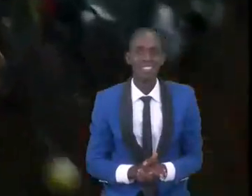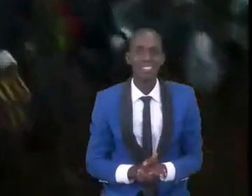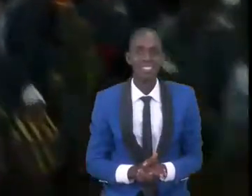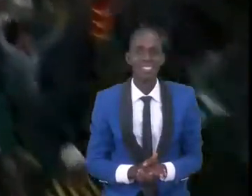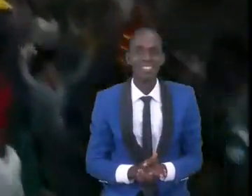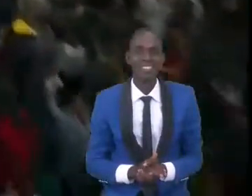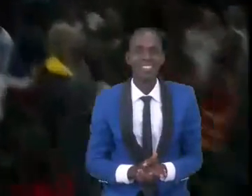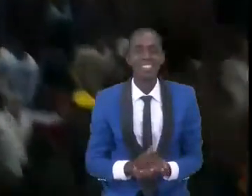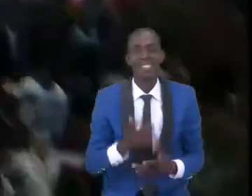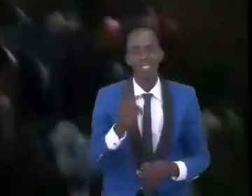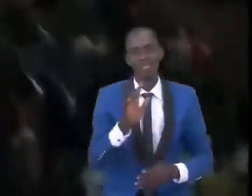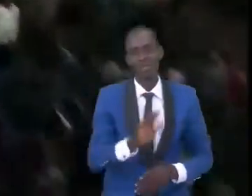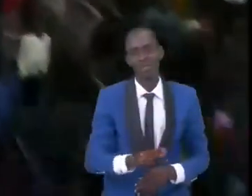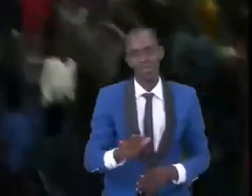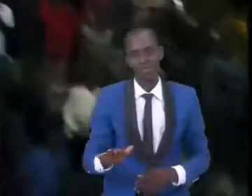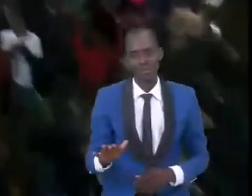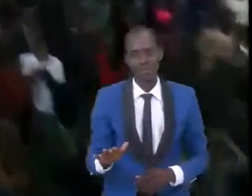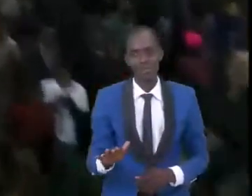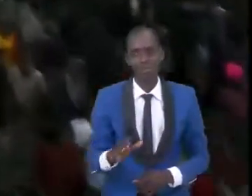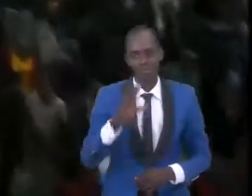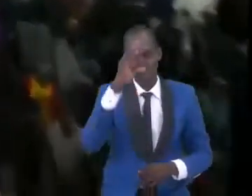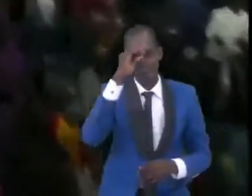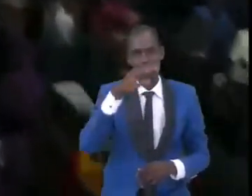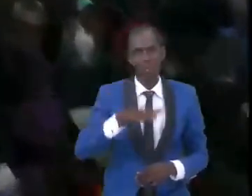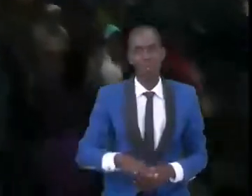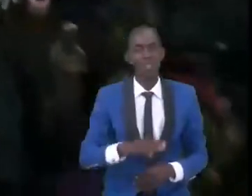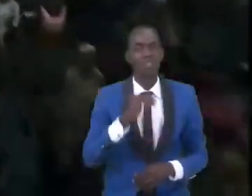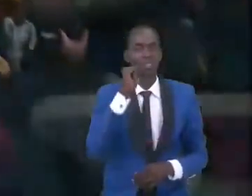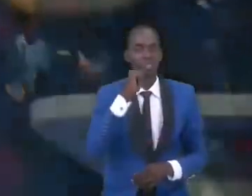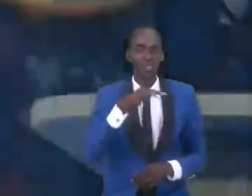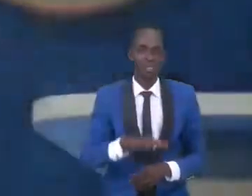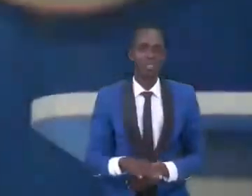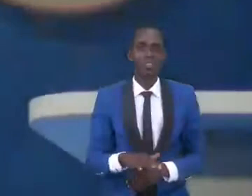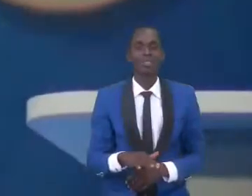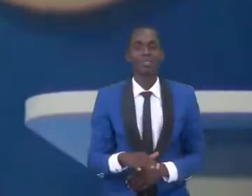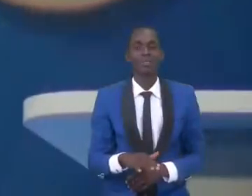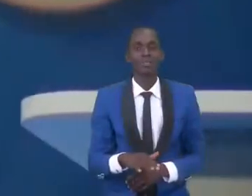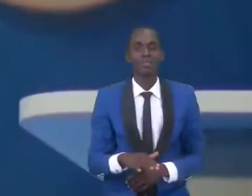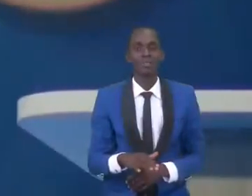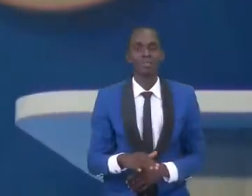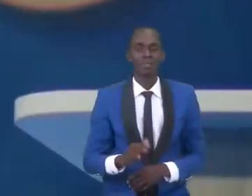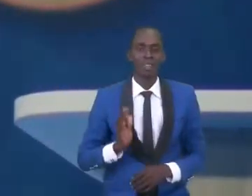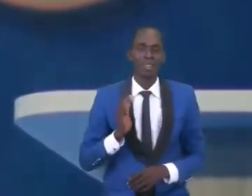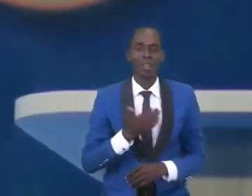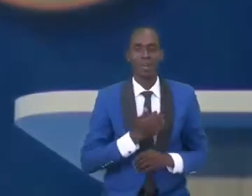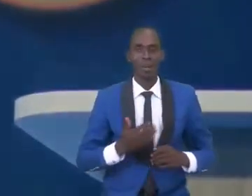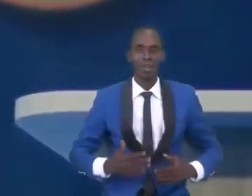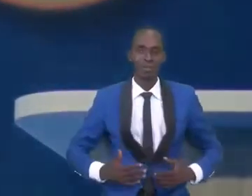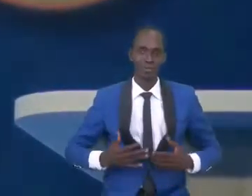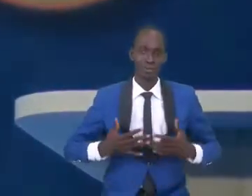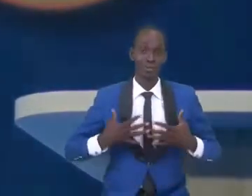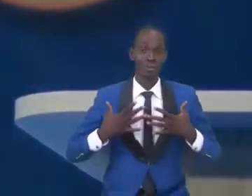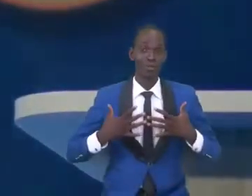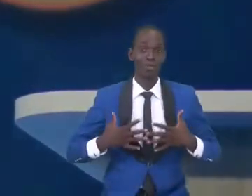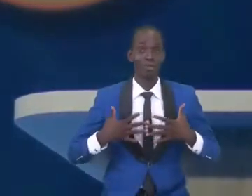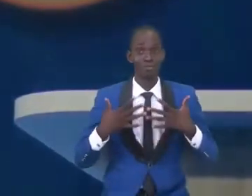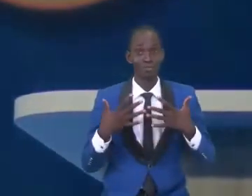The children, boys and girls, our youths,